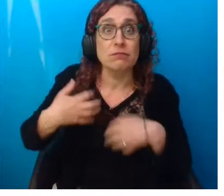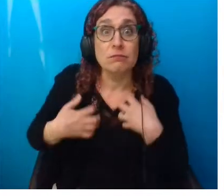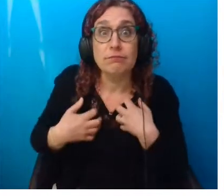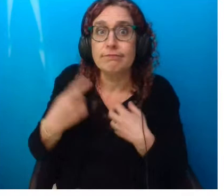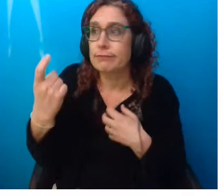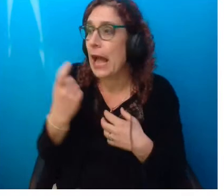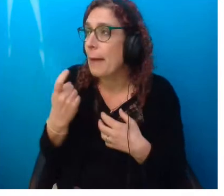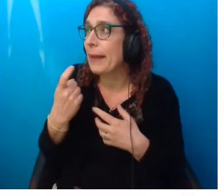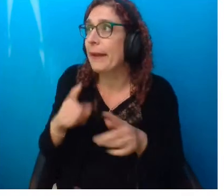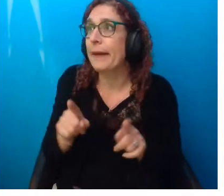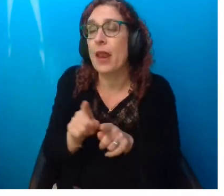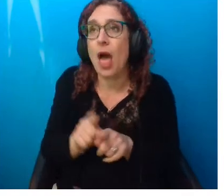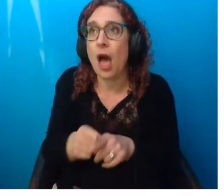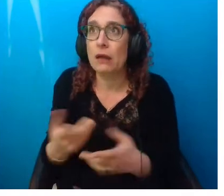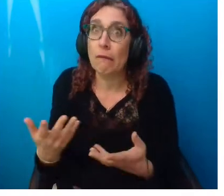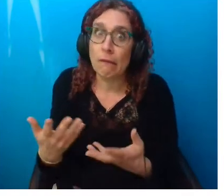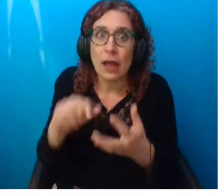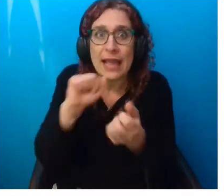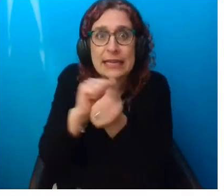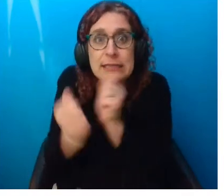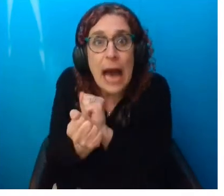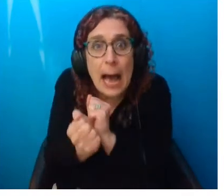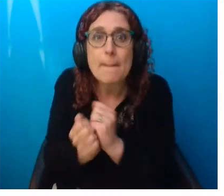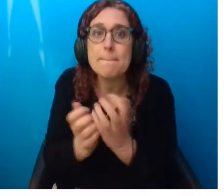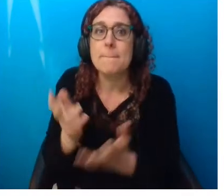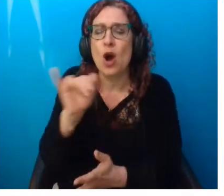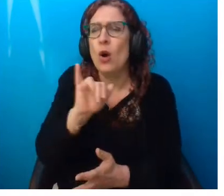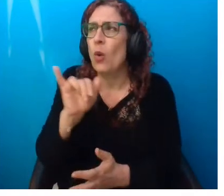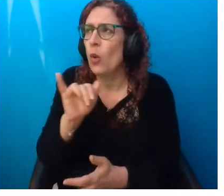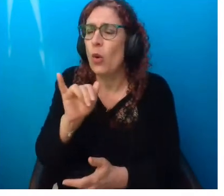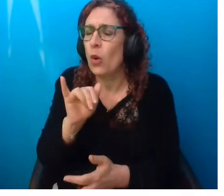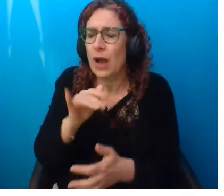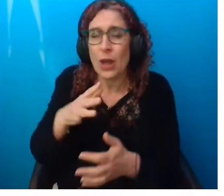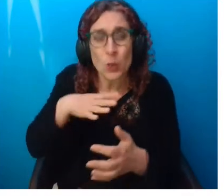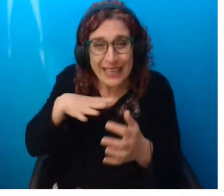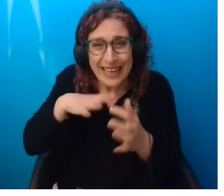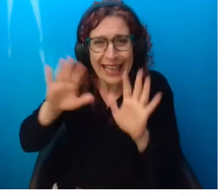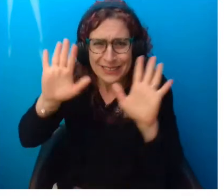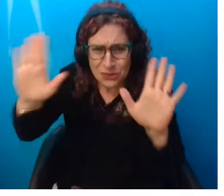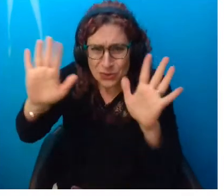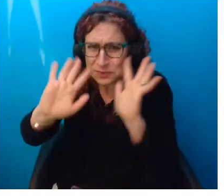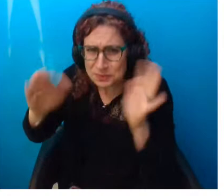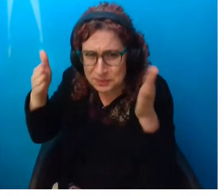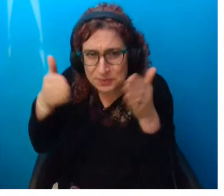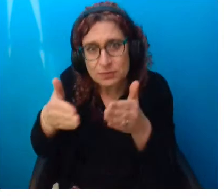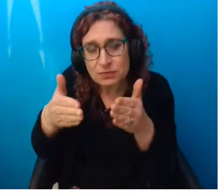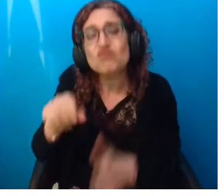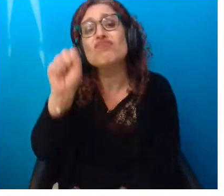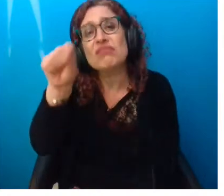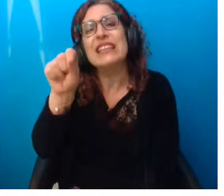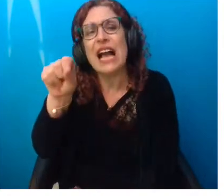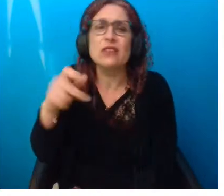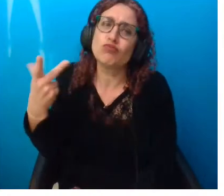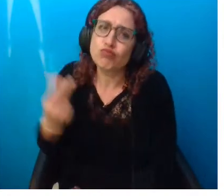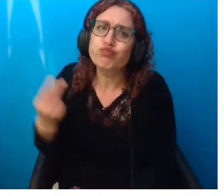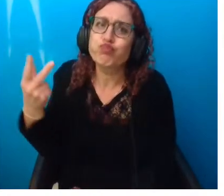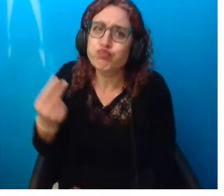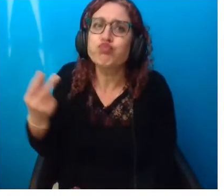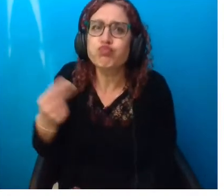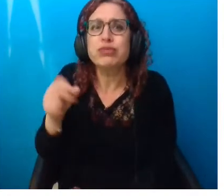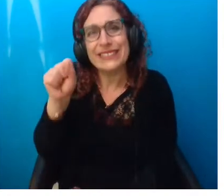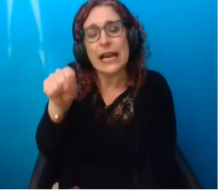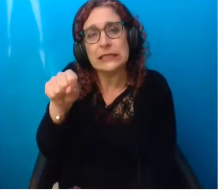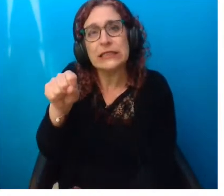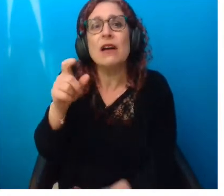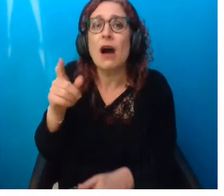exams, other things where people need to be able to function, then that's justified, but I would not put anybody on a